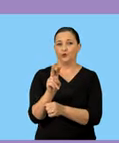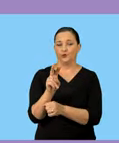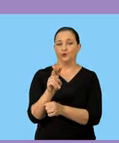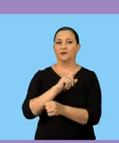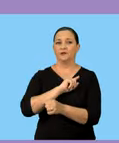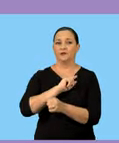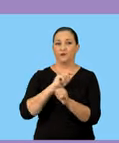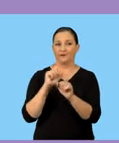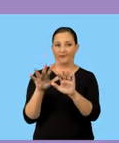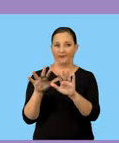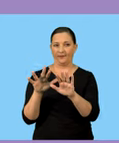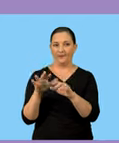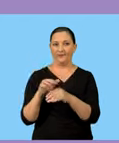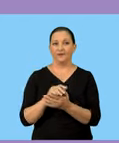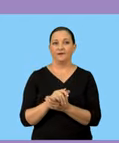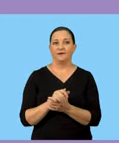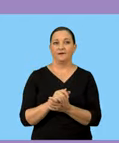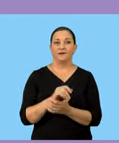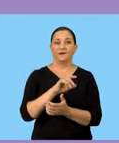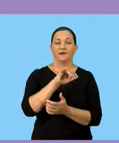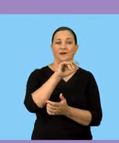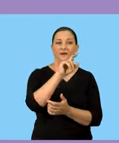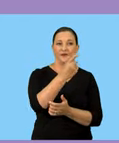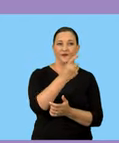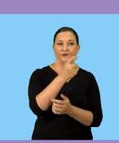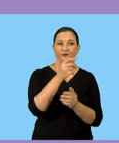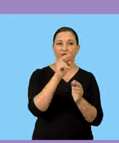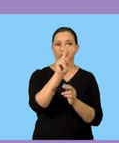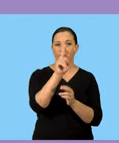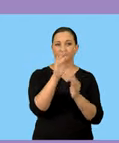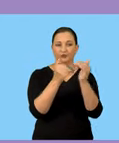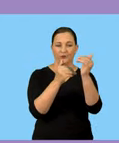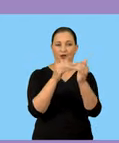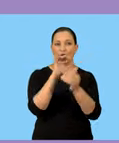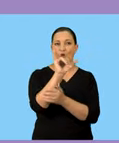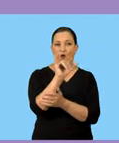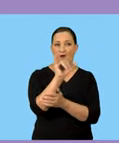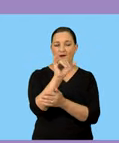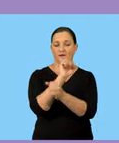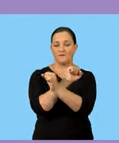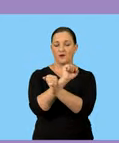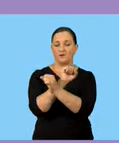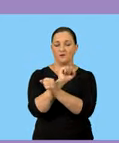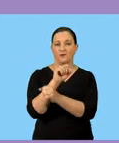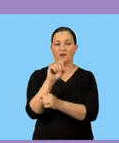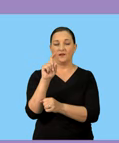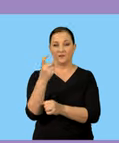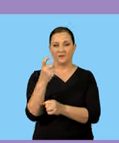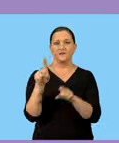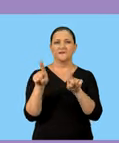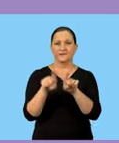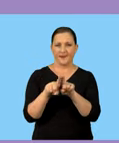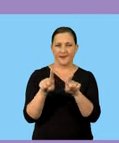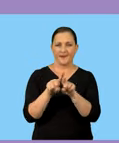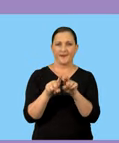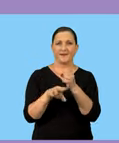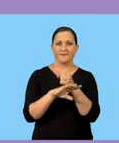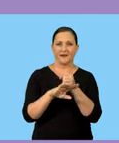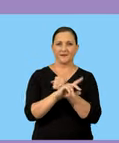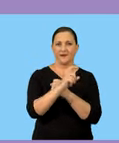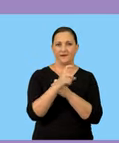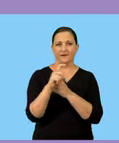10. Then we have x squared y multiplied by x. Now because x squared and x have the same base, so that means